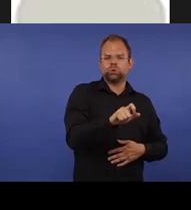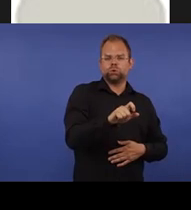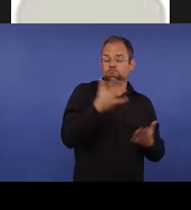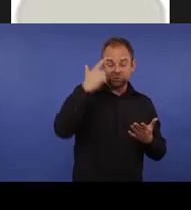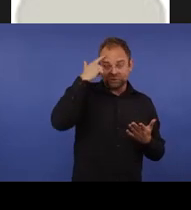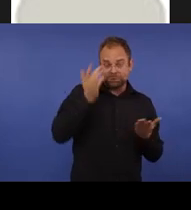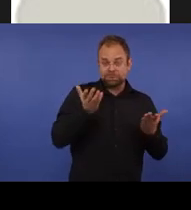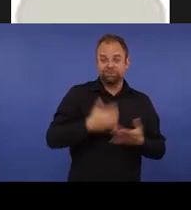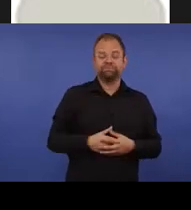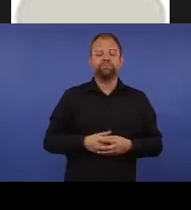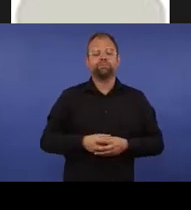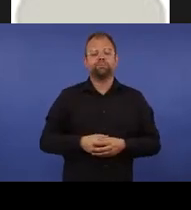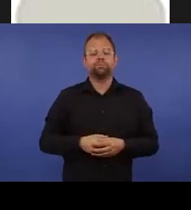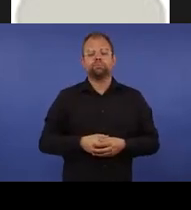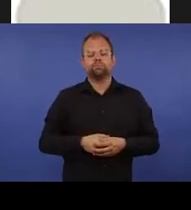if you can.